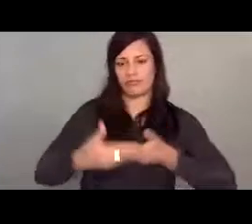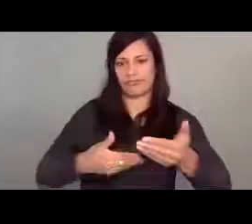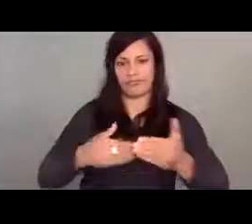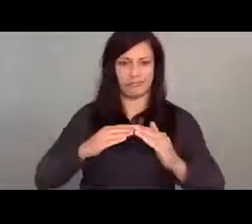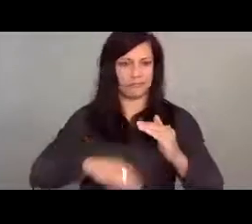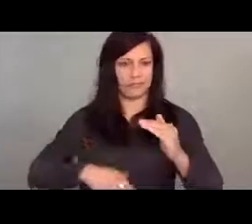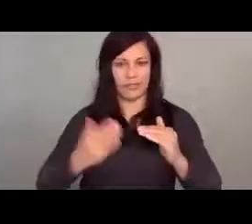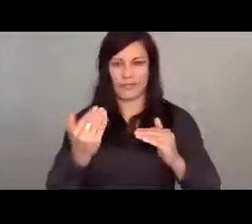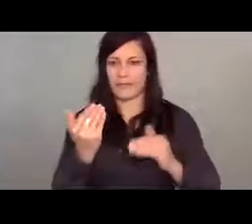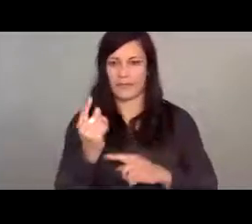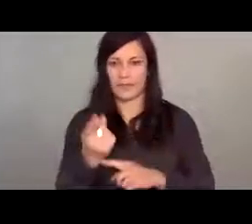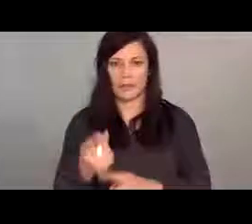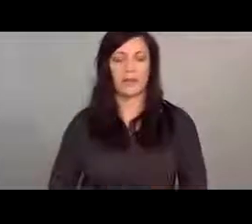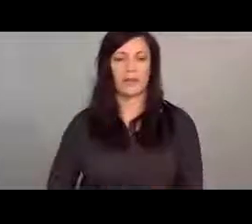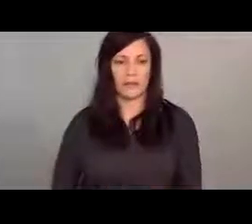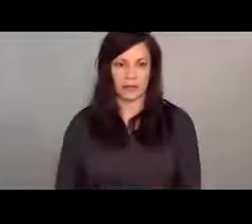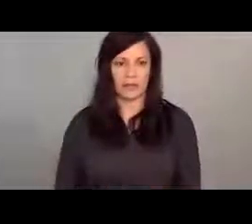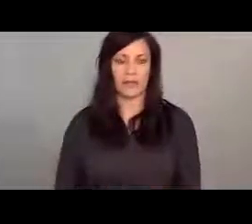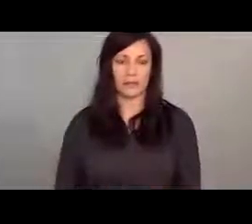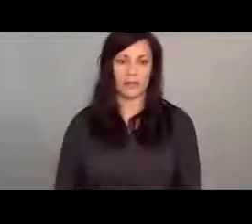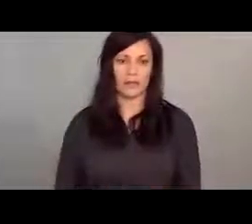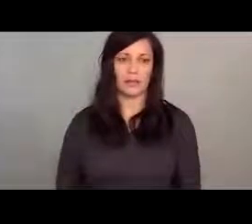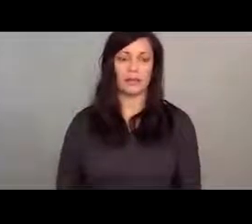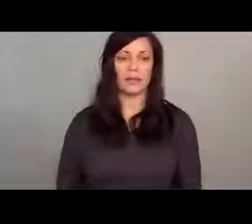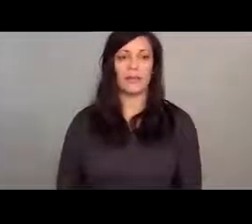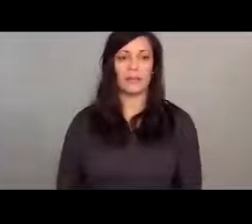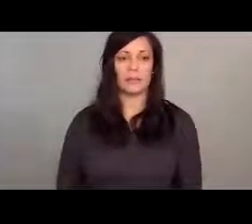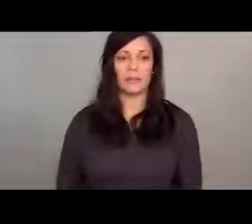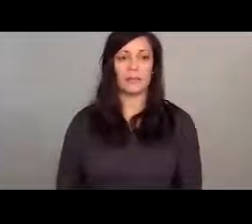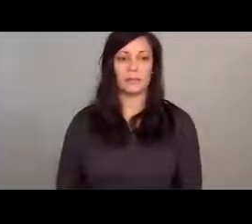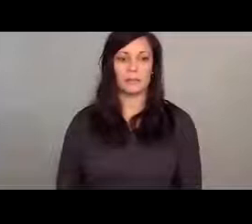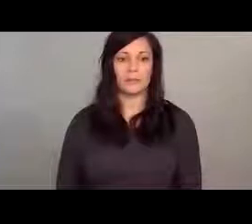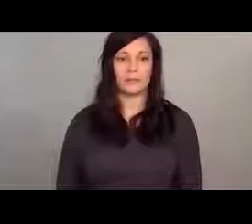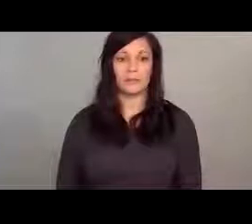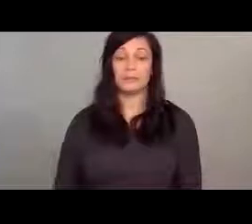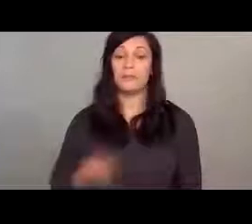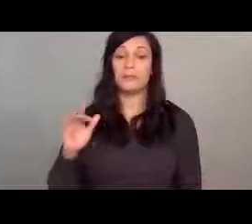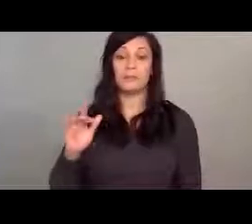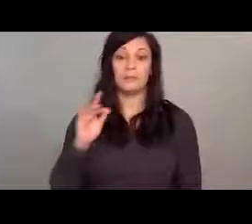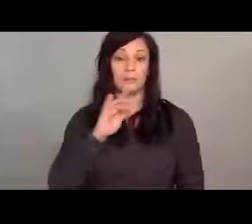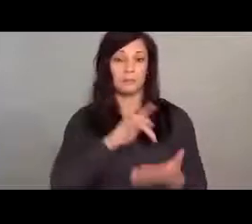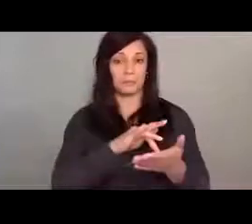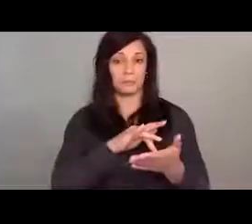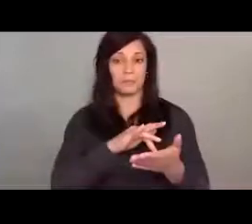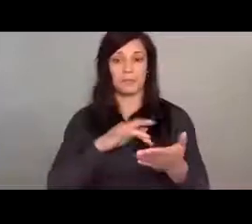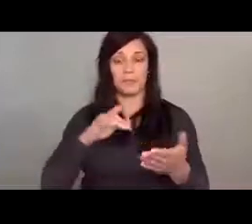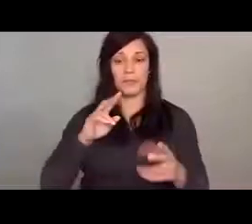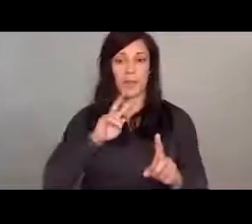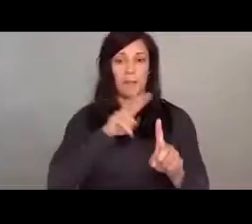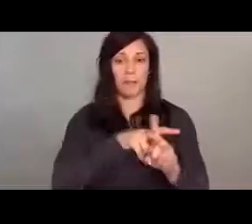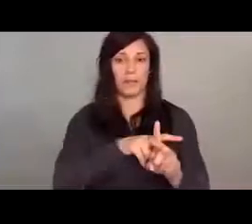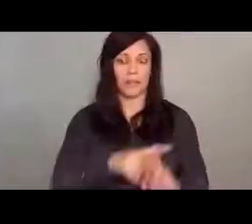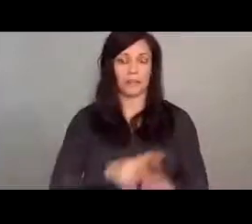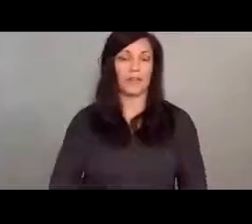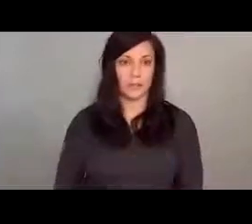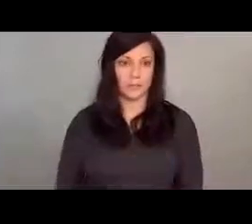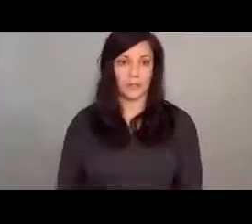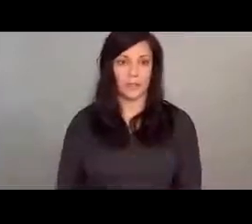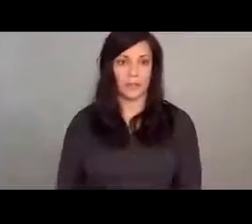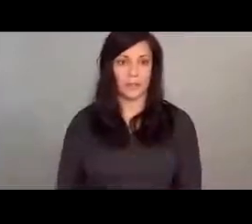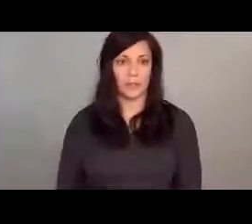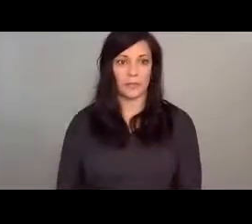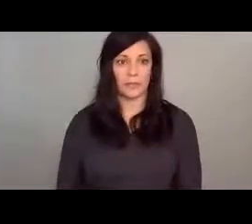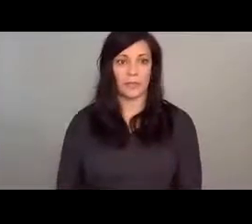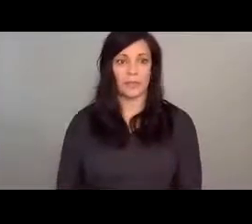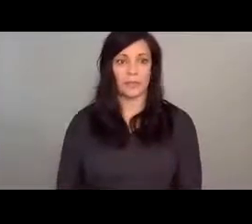15 minutes. So we're going to go ahead and click on this application button here. And